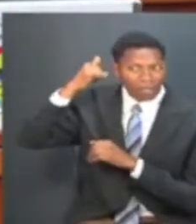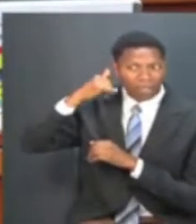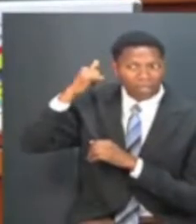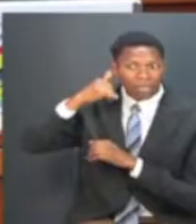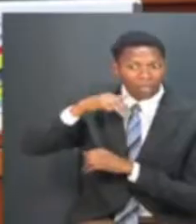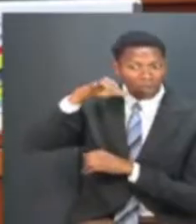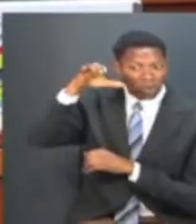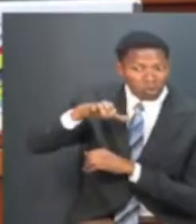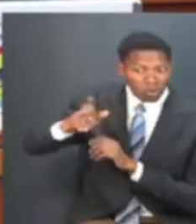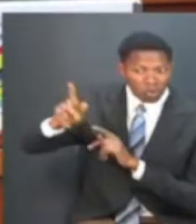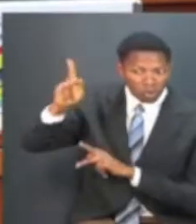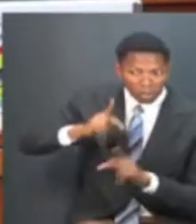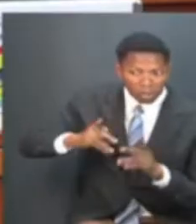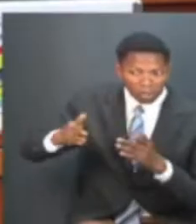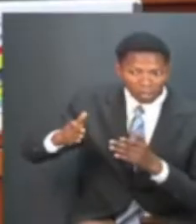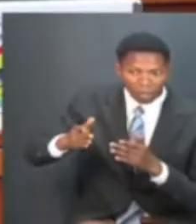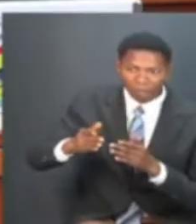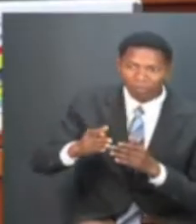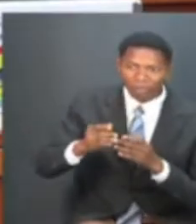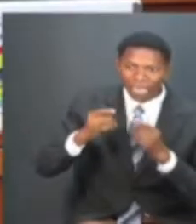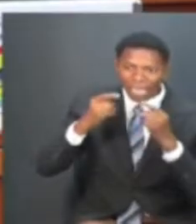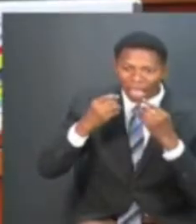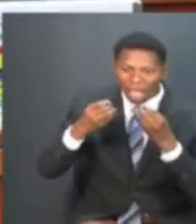announcing a boat